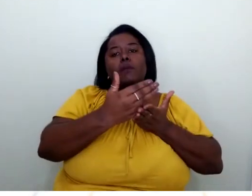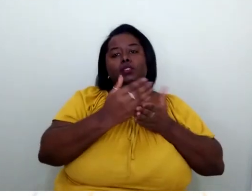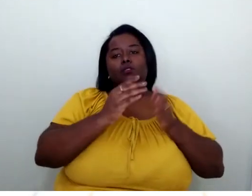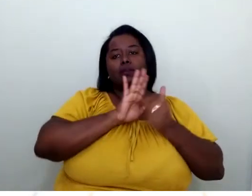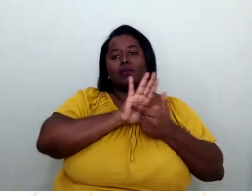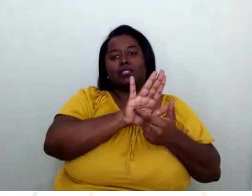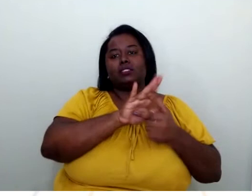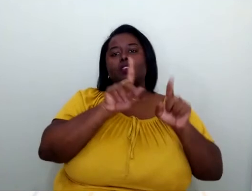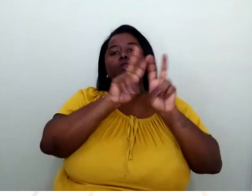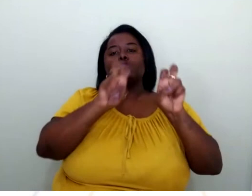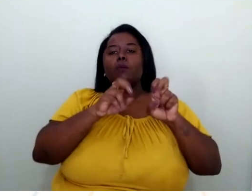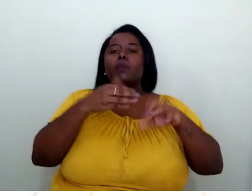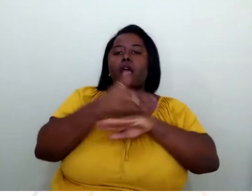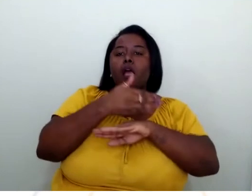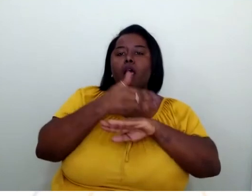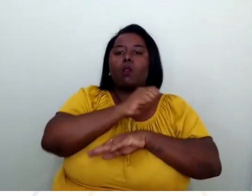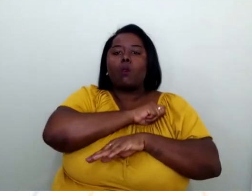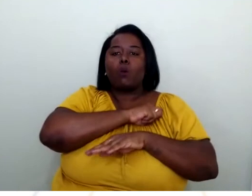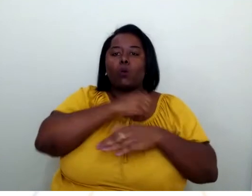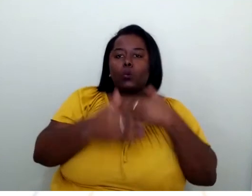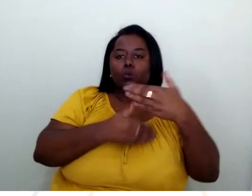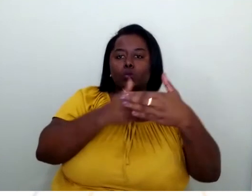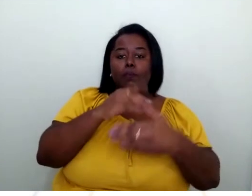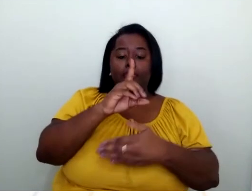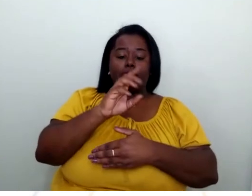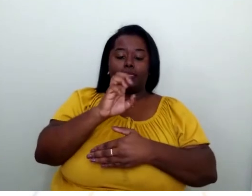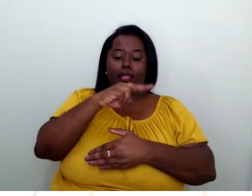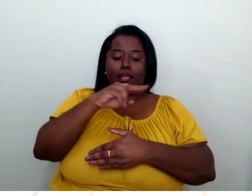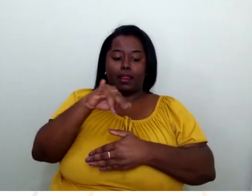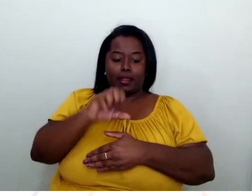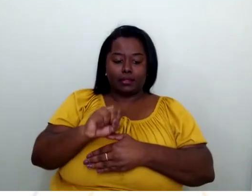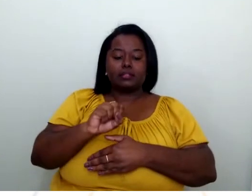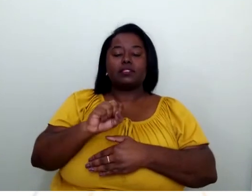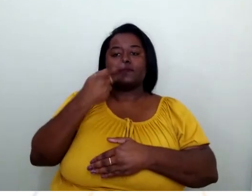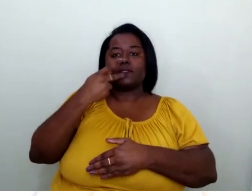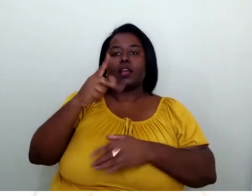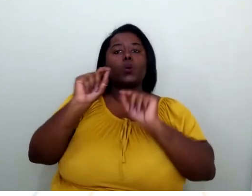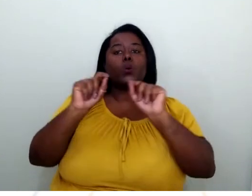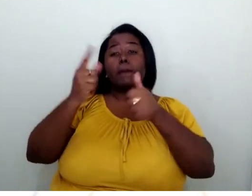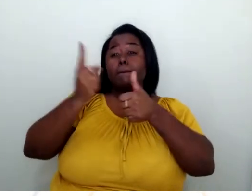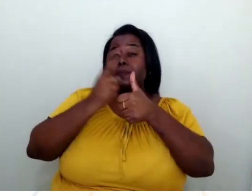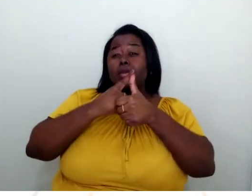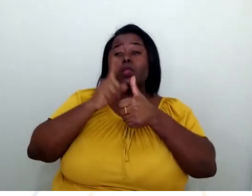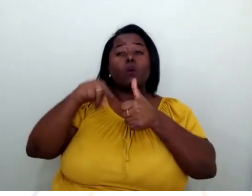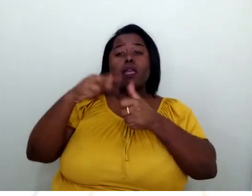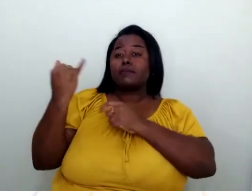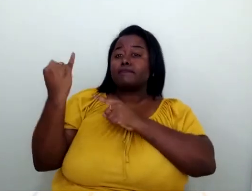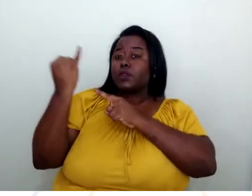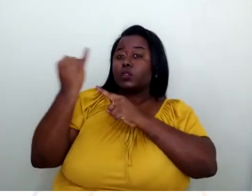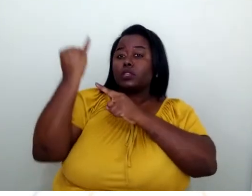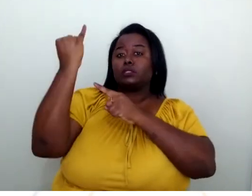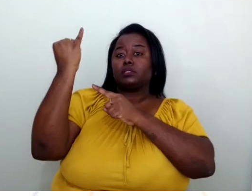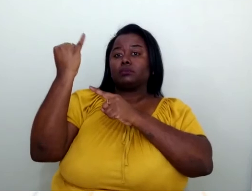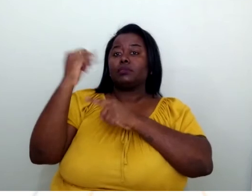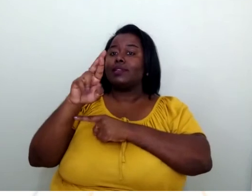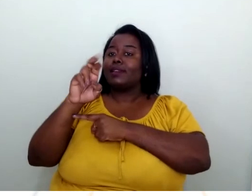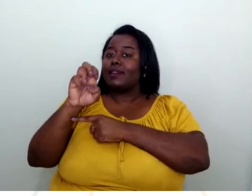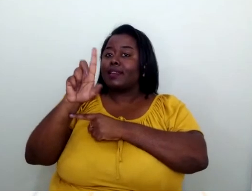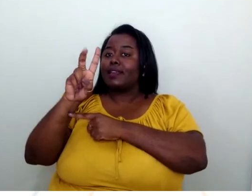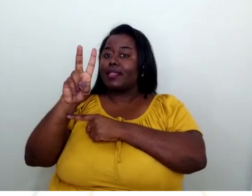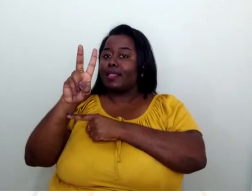Canada, pathological politeness. So while its students were willing to listen and give feedback to each other, there was some